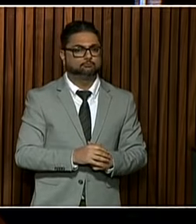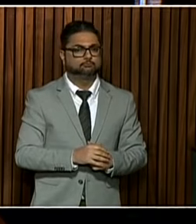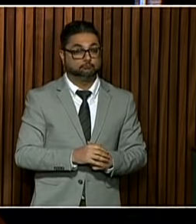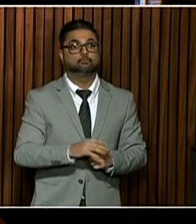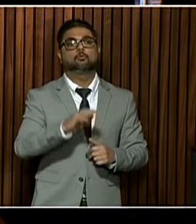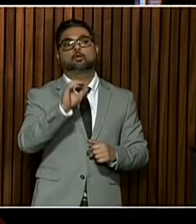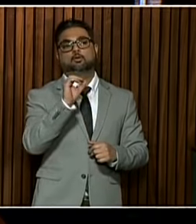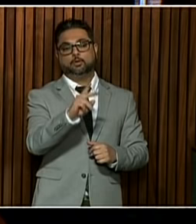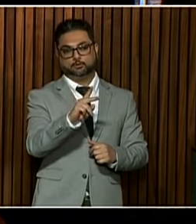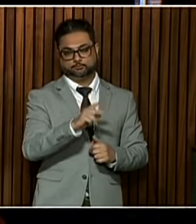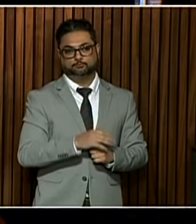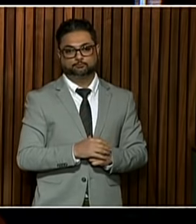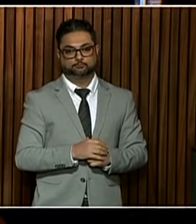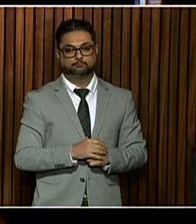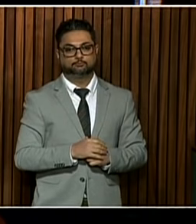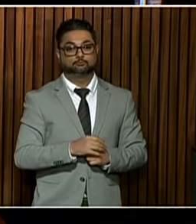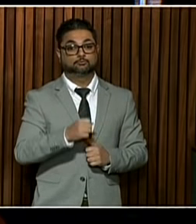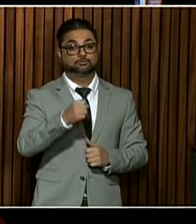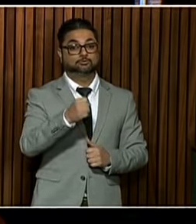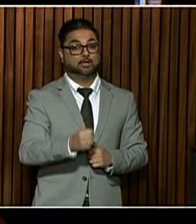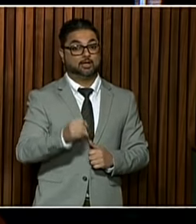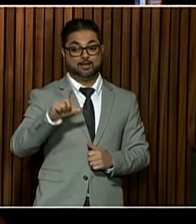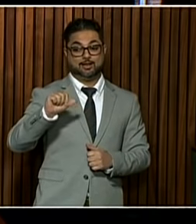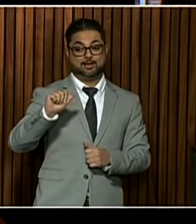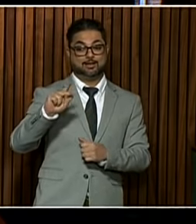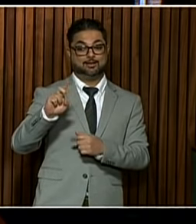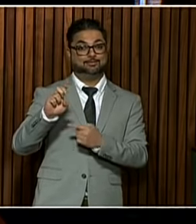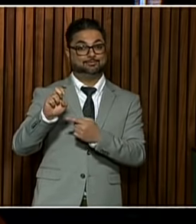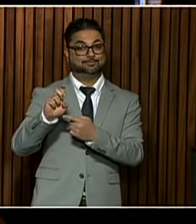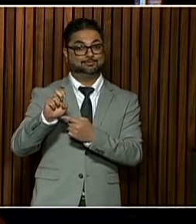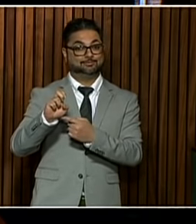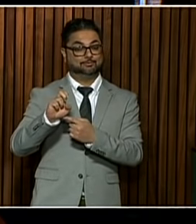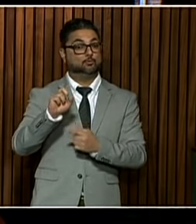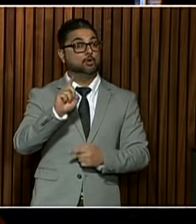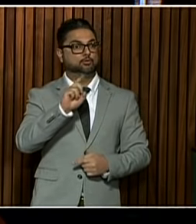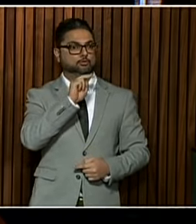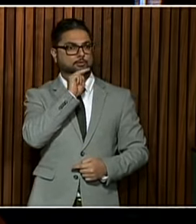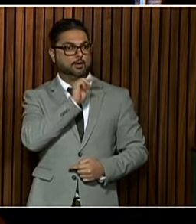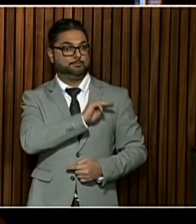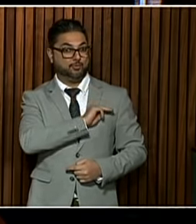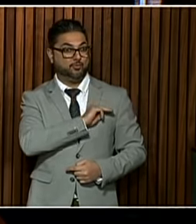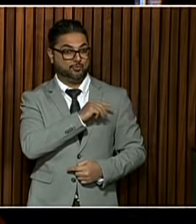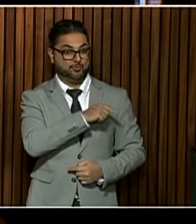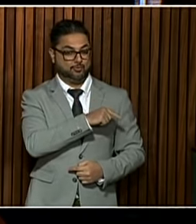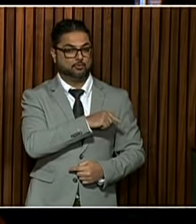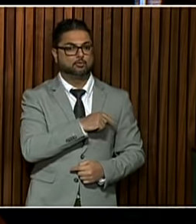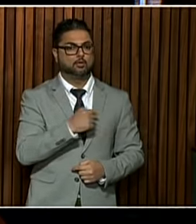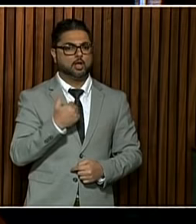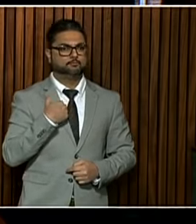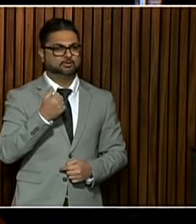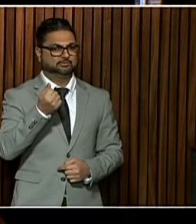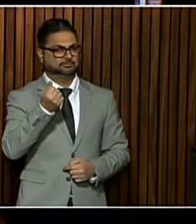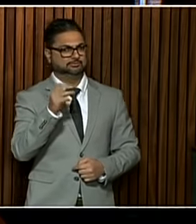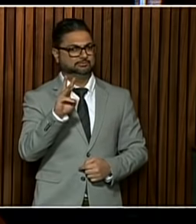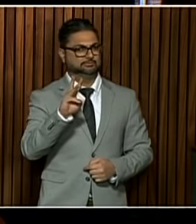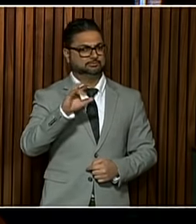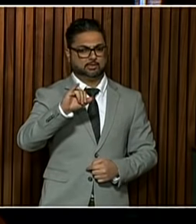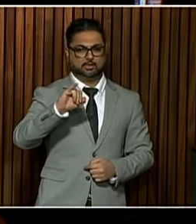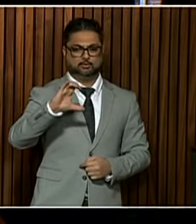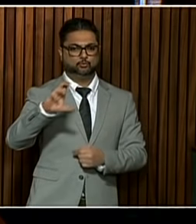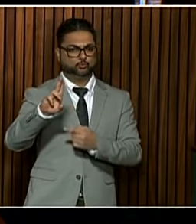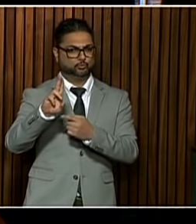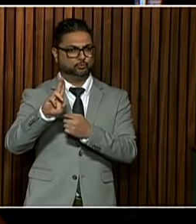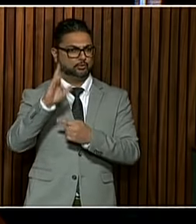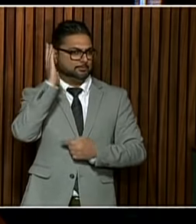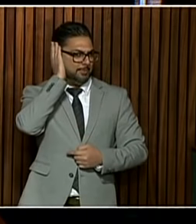of 15 ICU beds are in use with COVID patients, and are warning that their ICU will fill up